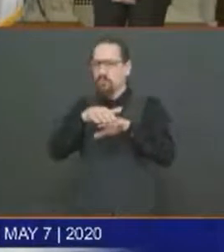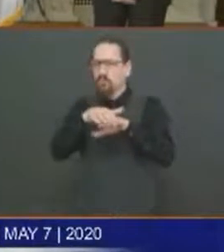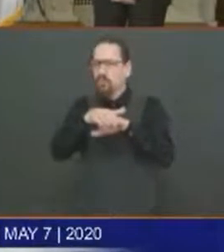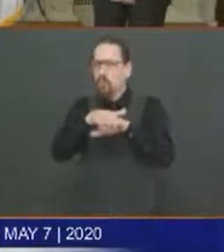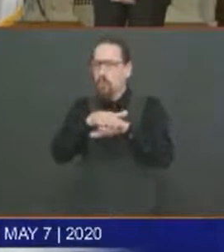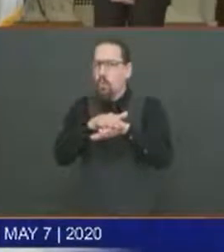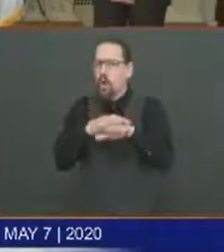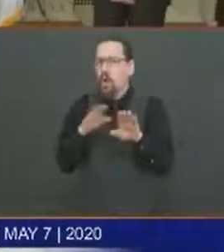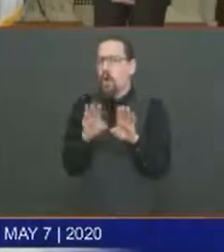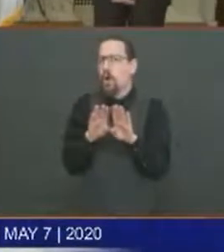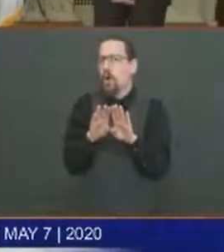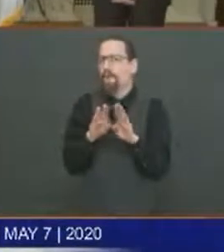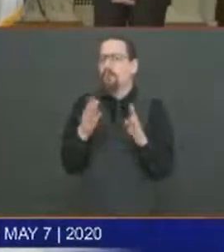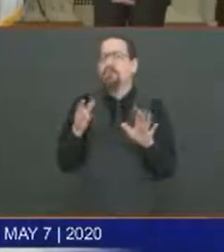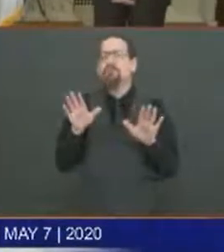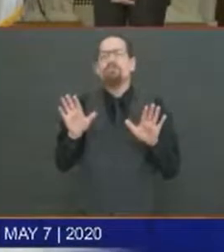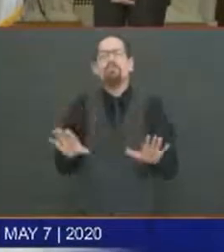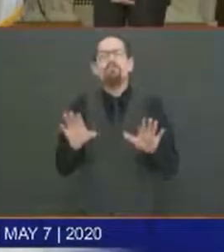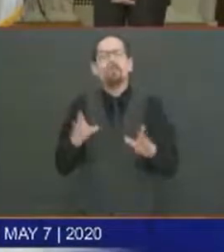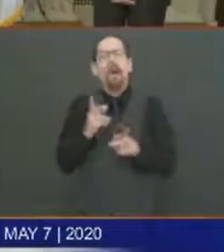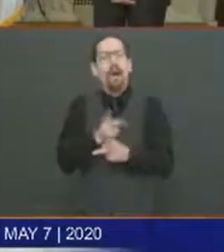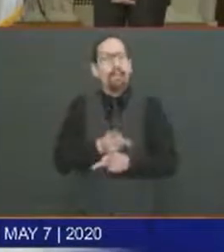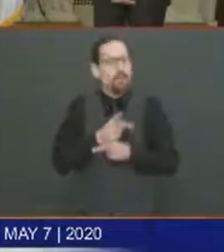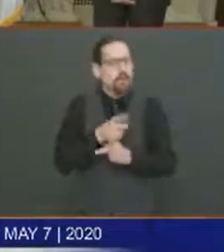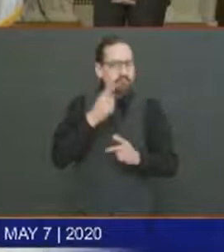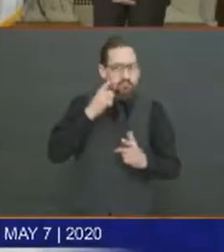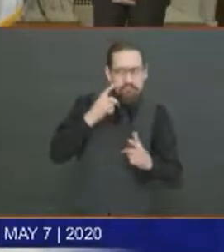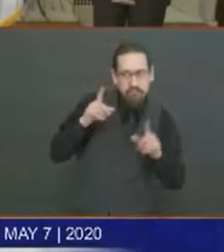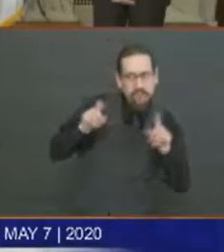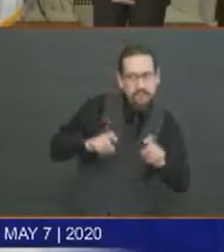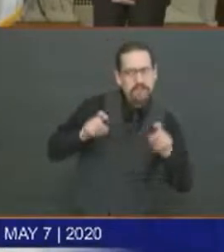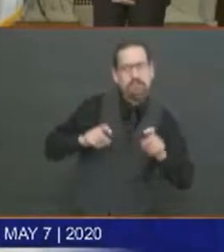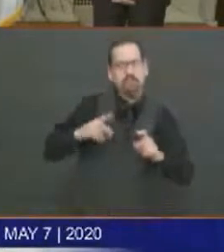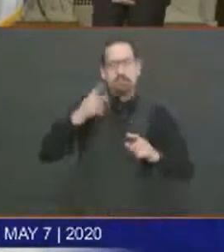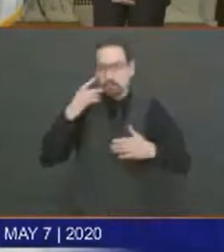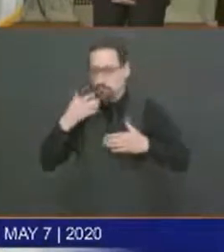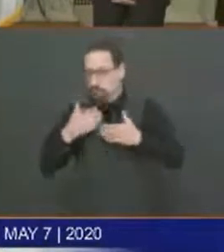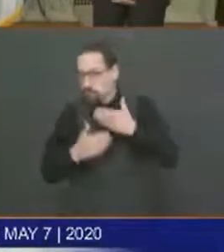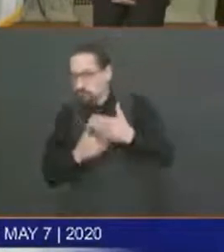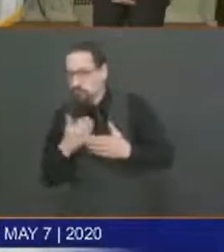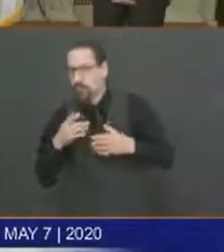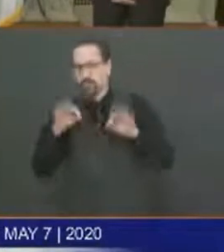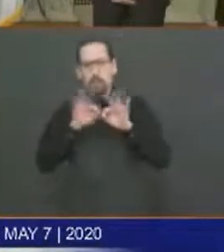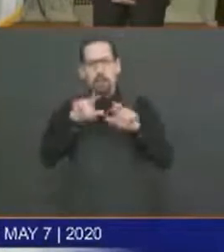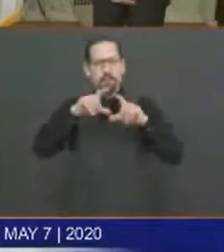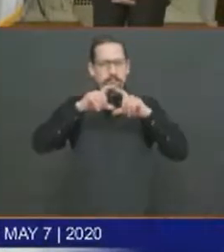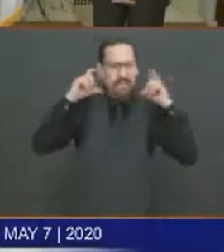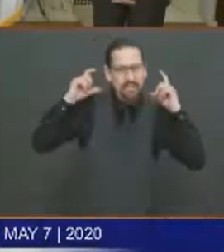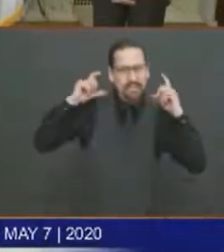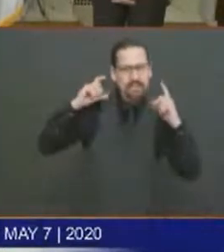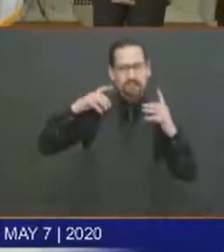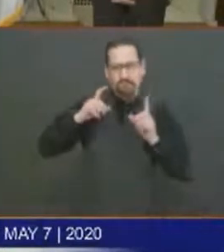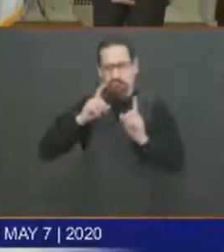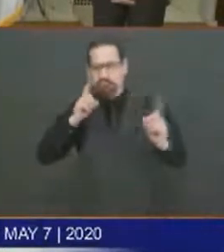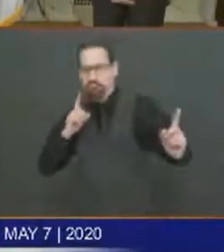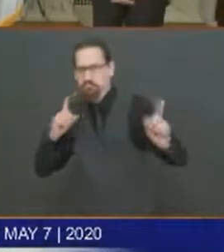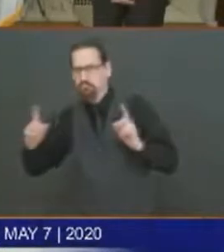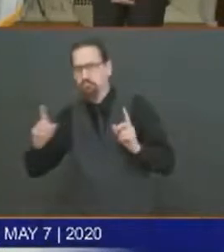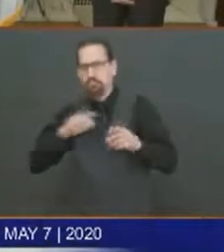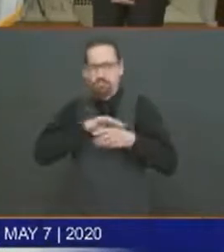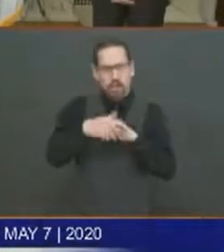let the virus get ahead of us. But if we go slow and follow the new rules, we got to get back out there. We